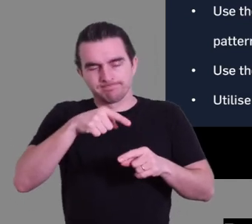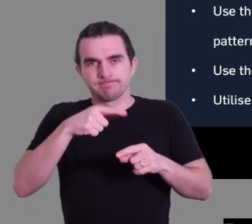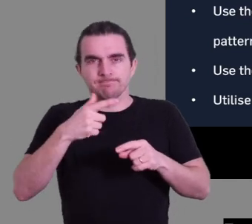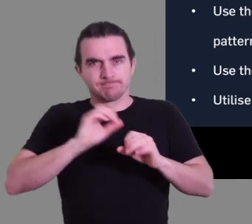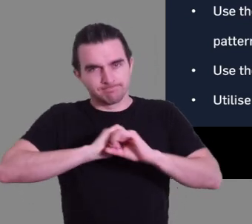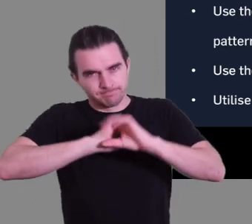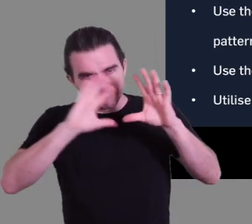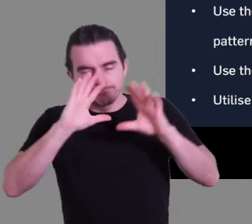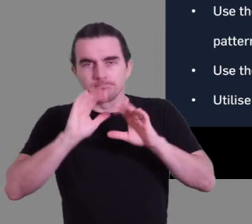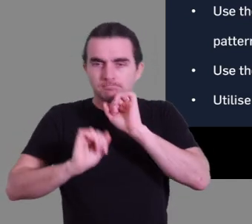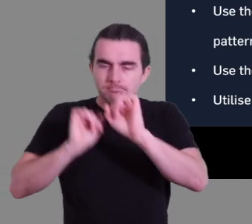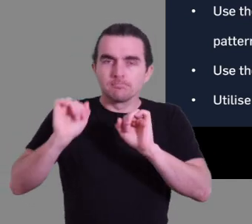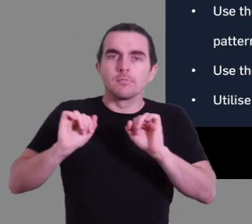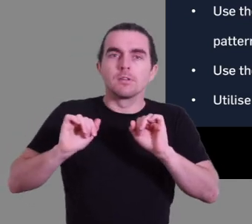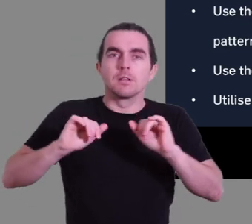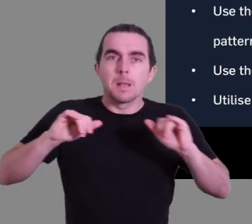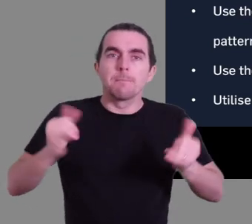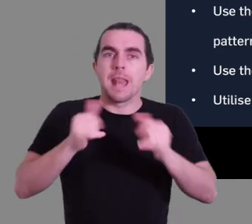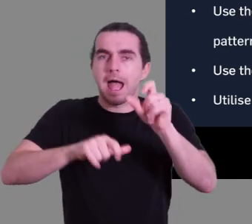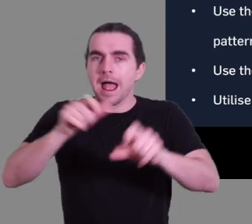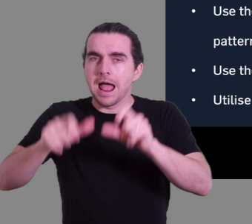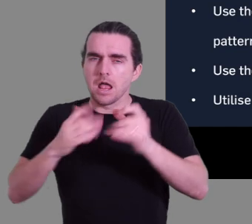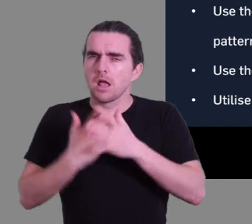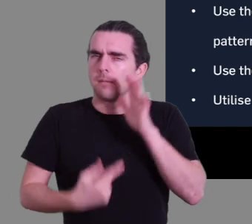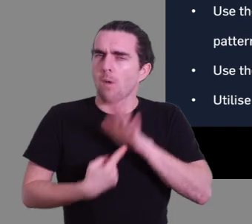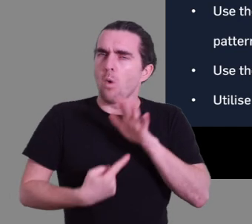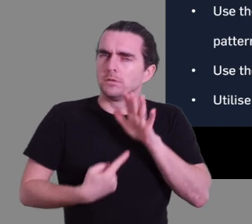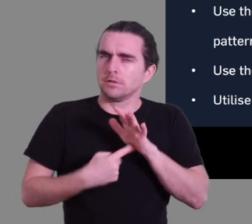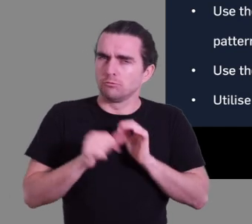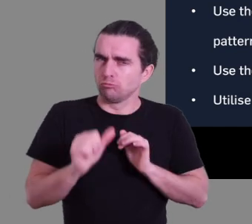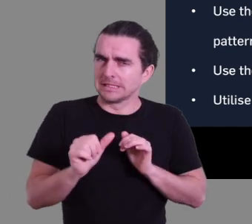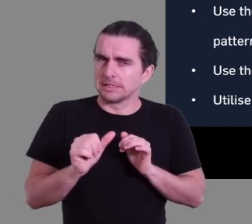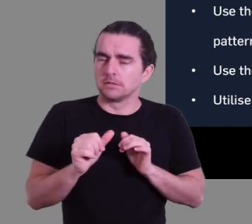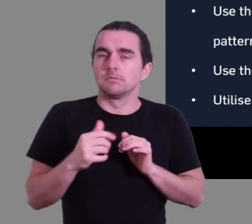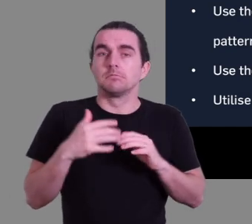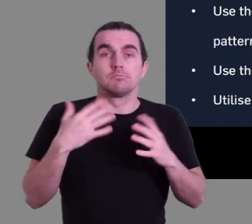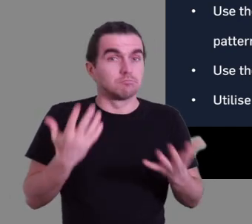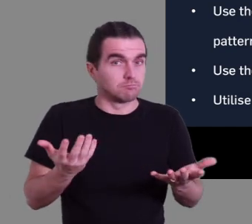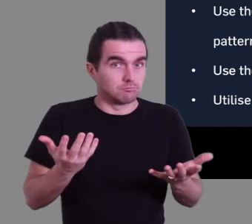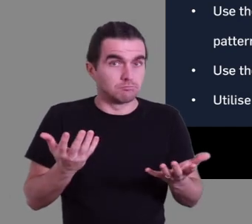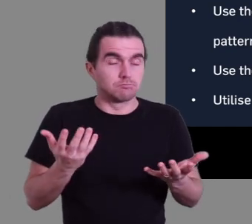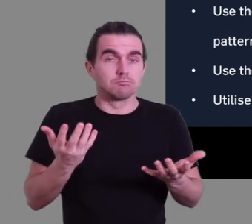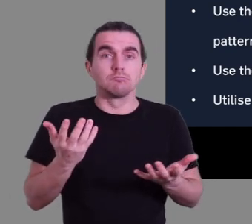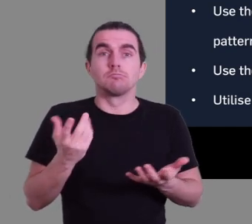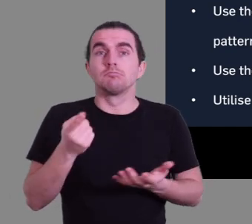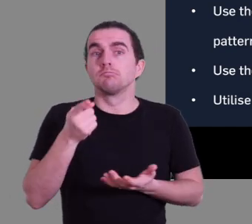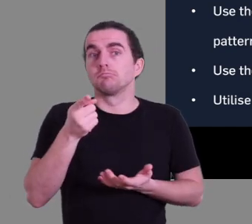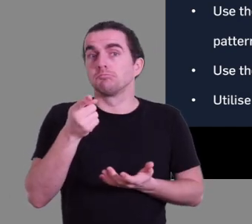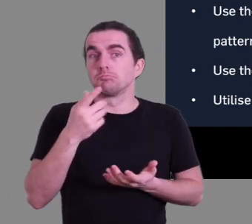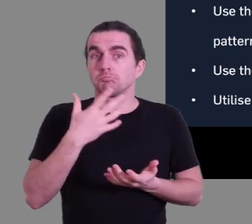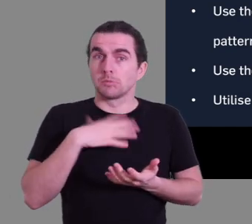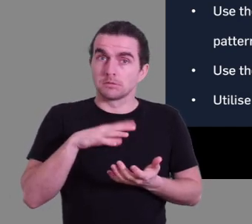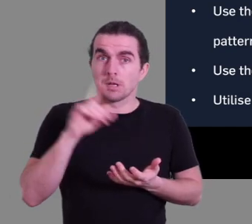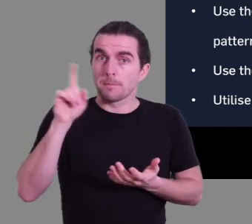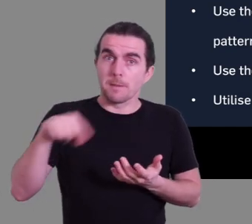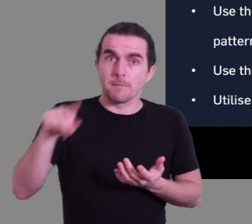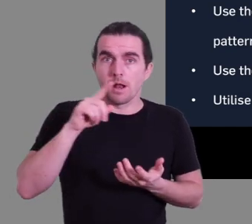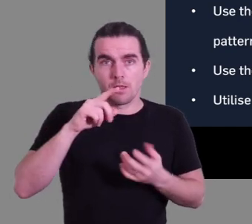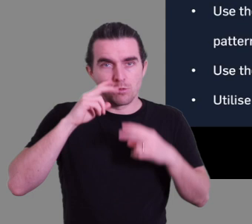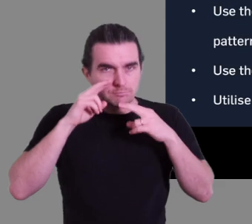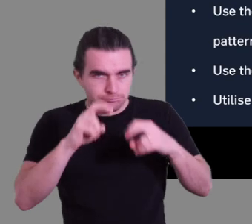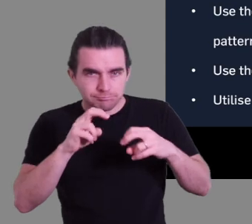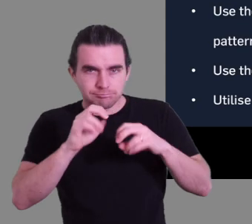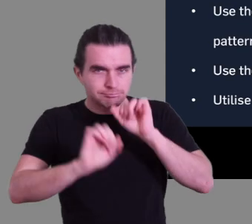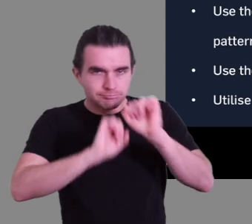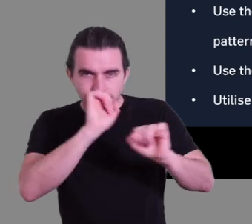own context with their own players. That's pretty important, isn't it? That we want people to be students of the game